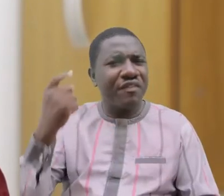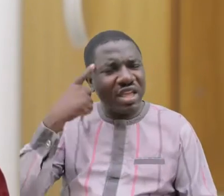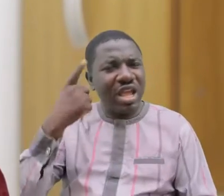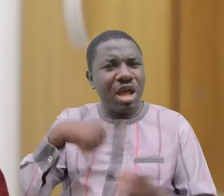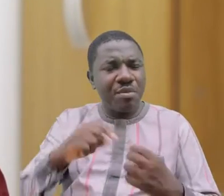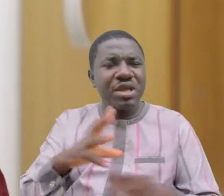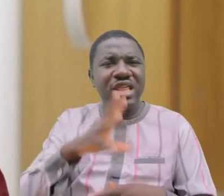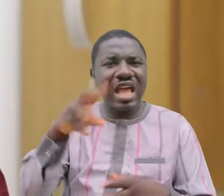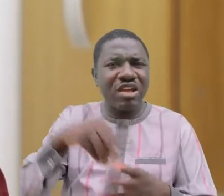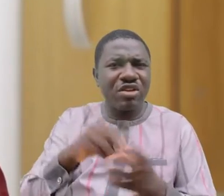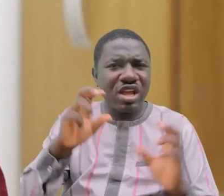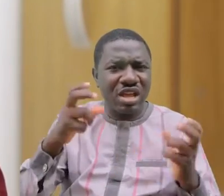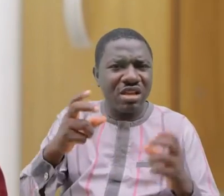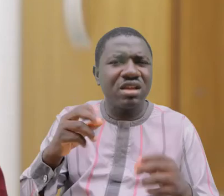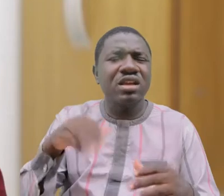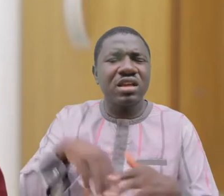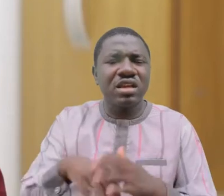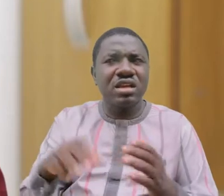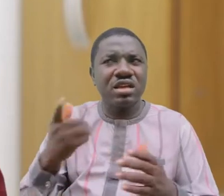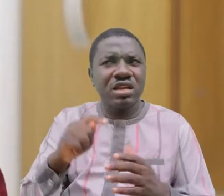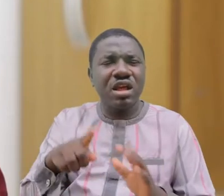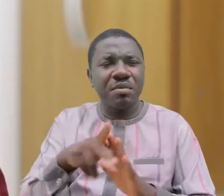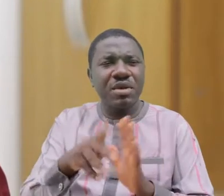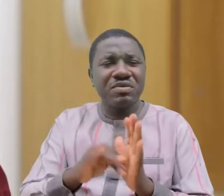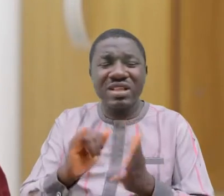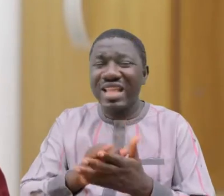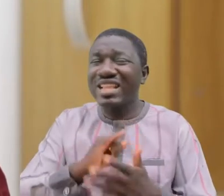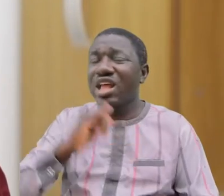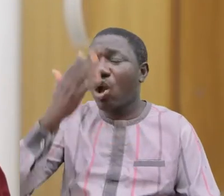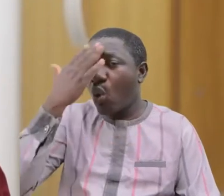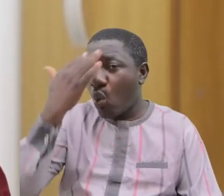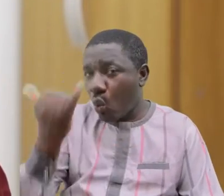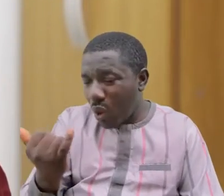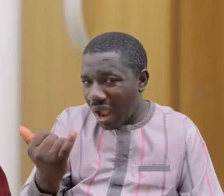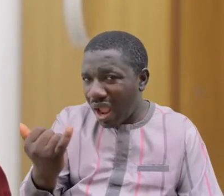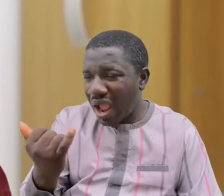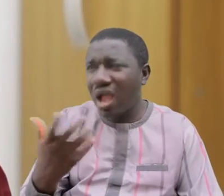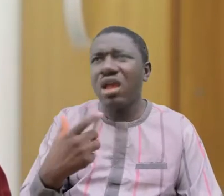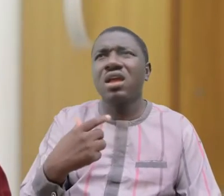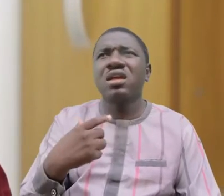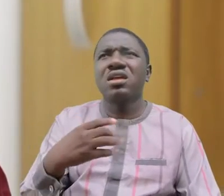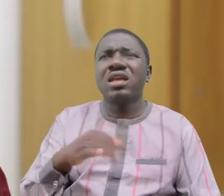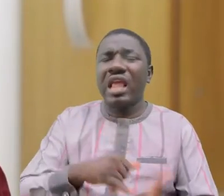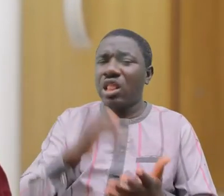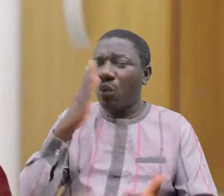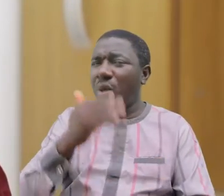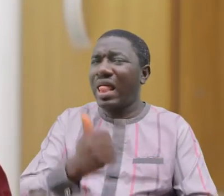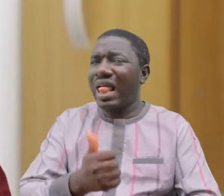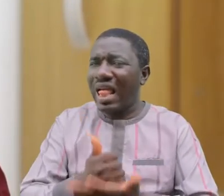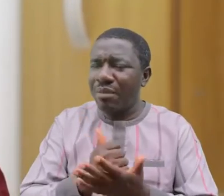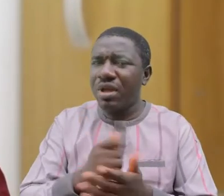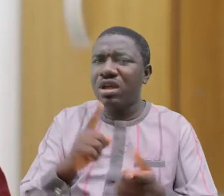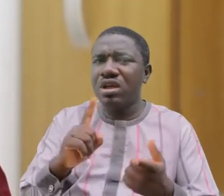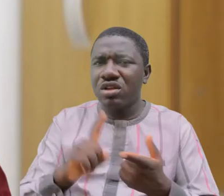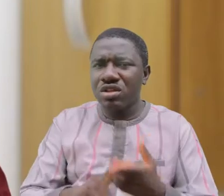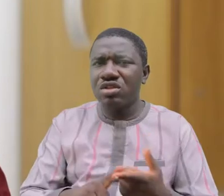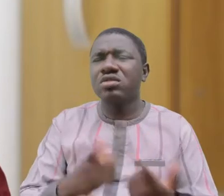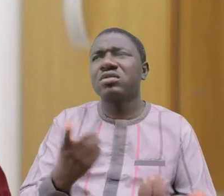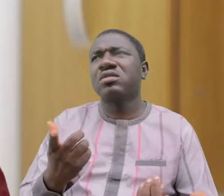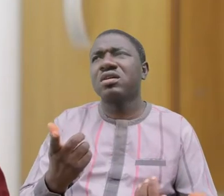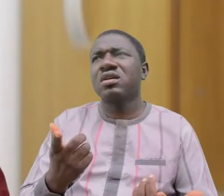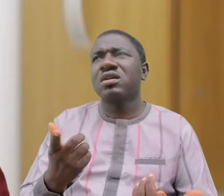thinking around issue of inclusion in the present policy, which is why it will help to